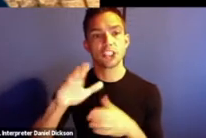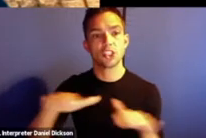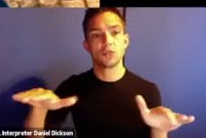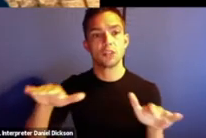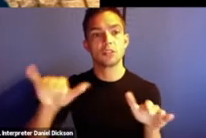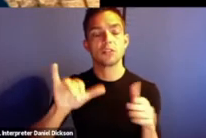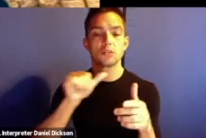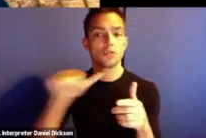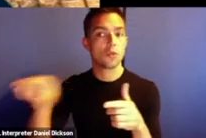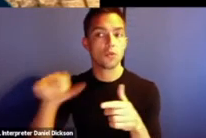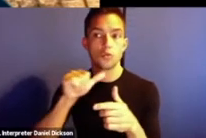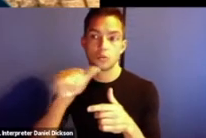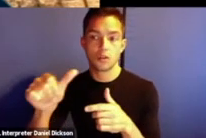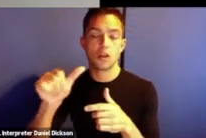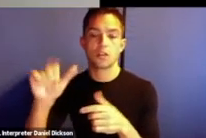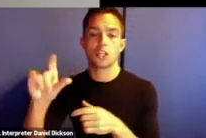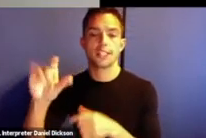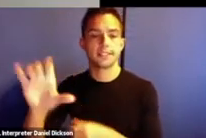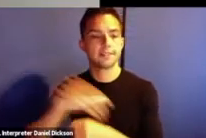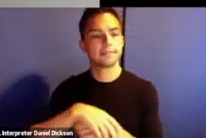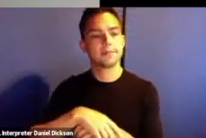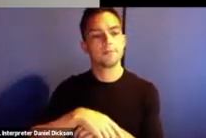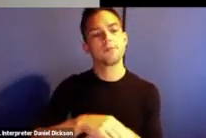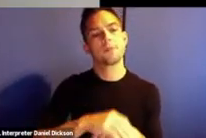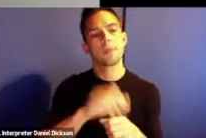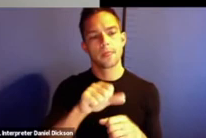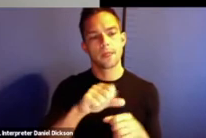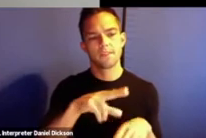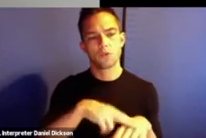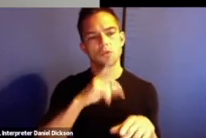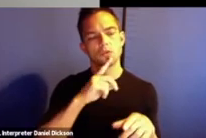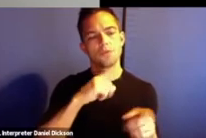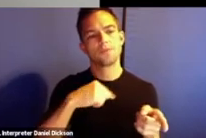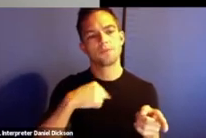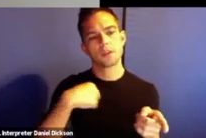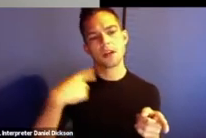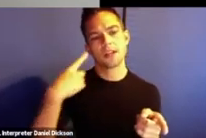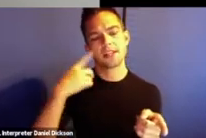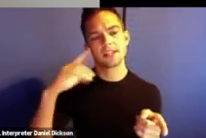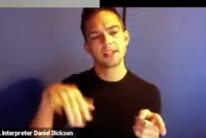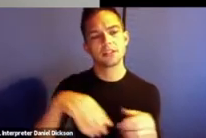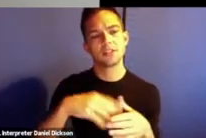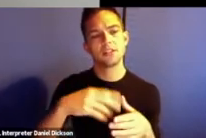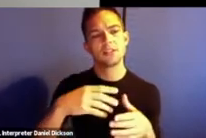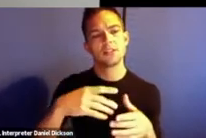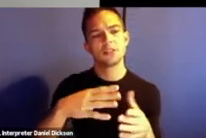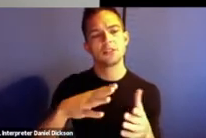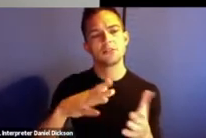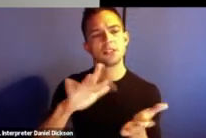are not autistic. Yes, of course. I guess I think that the heart of it is that